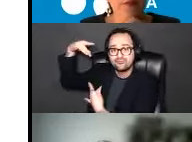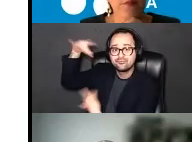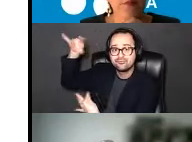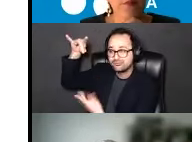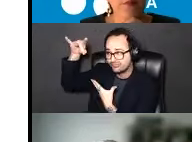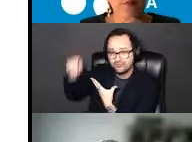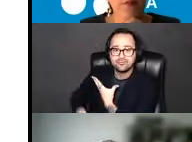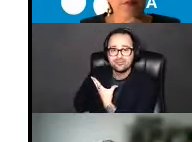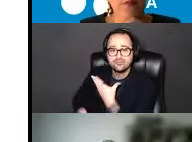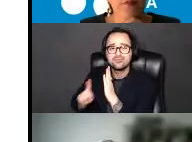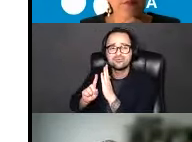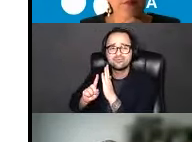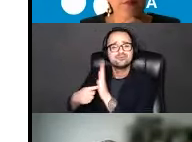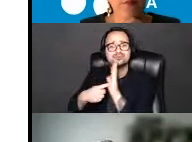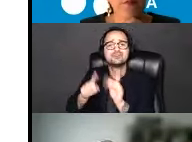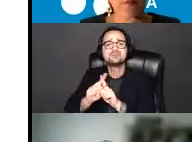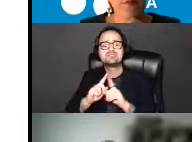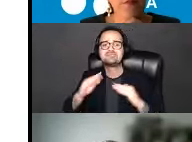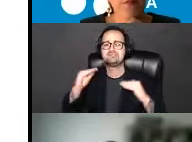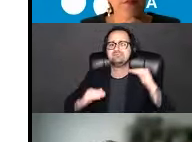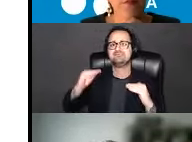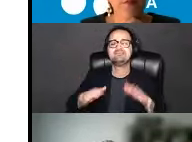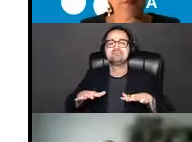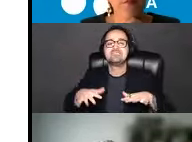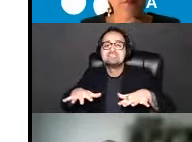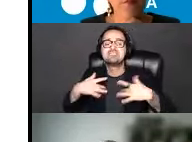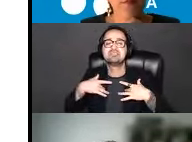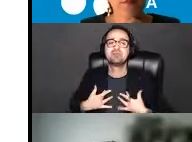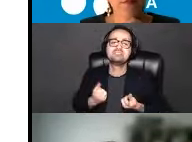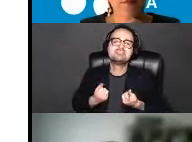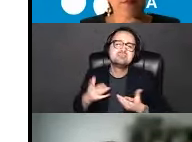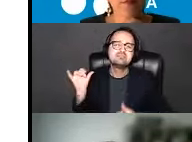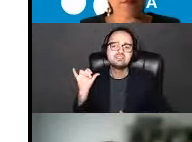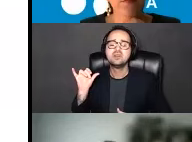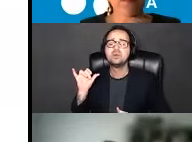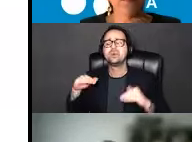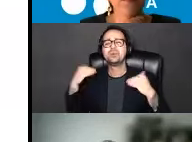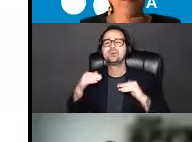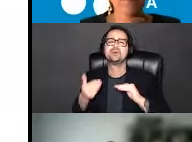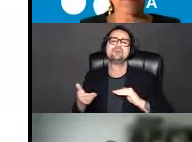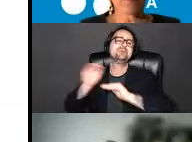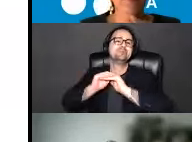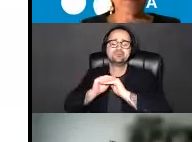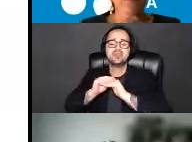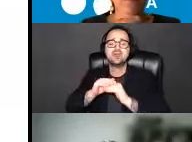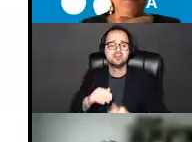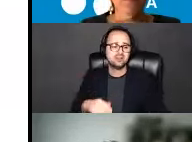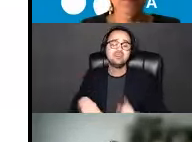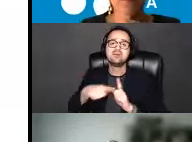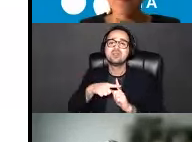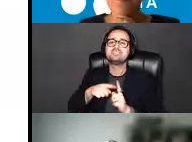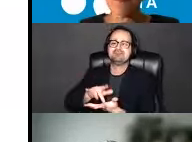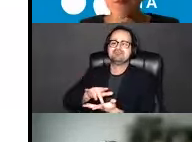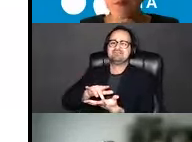the levels of anxiety and depression continue to be high, and that substance use disorders are